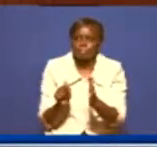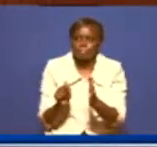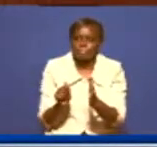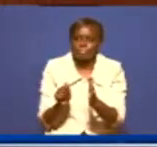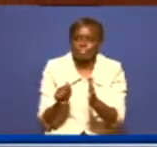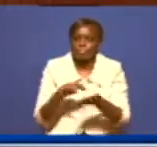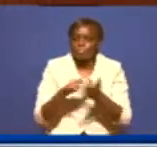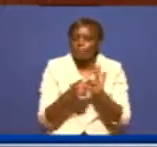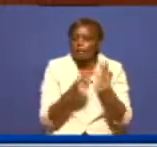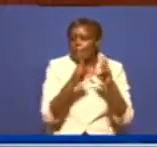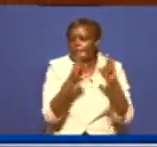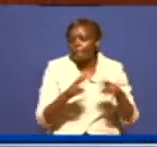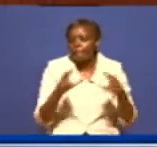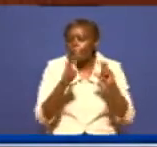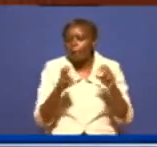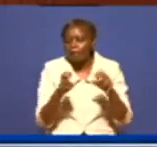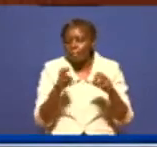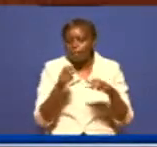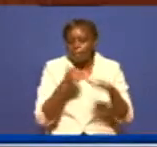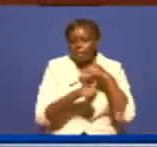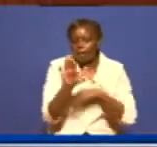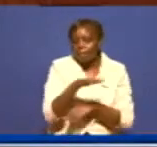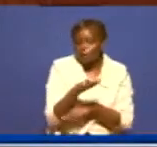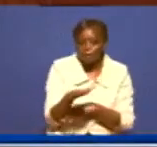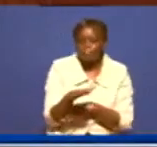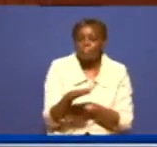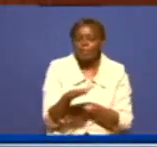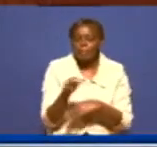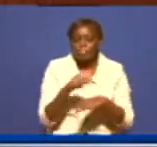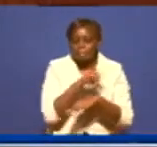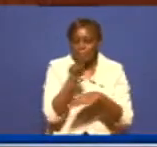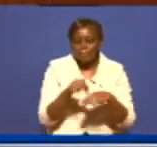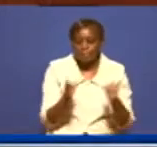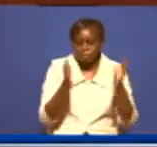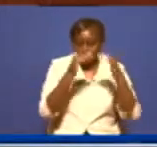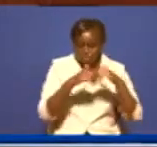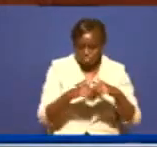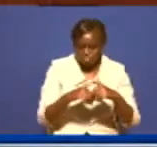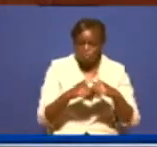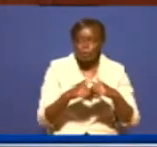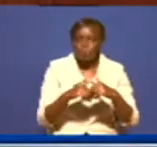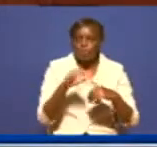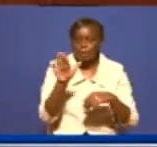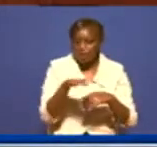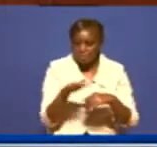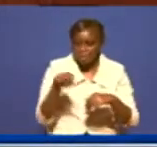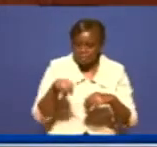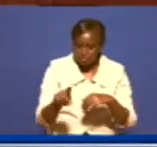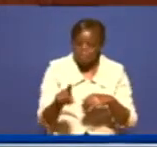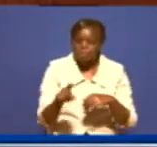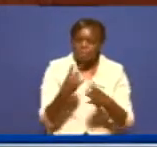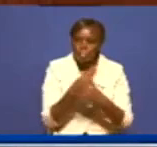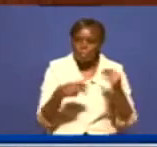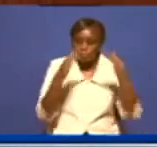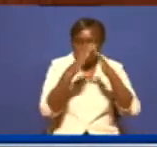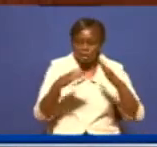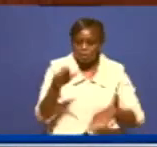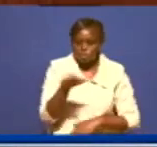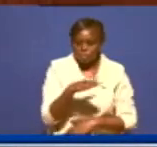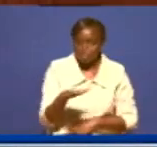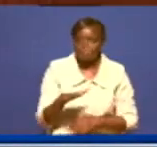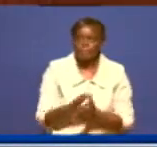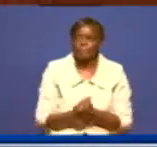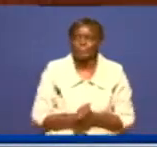is checked by Parliament. So it shouldn't be just National Assembly, should be Parliament itself, both Houses of Parliament.